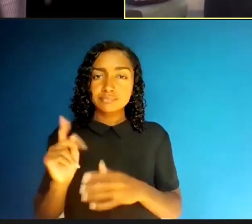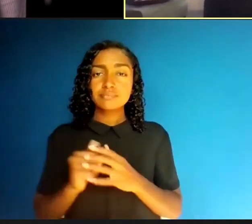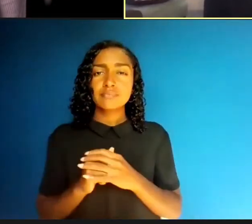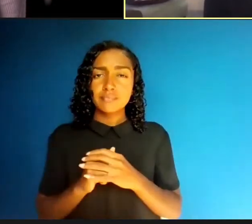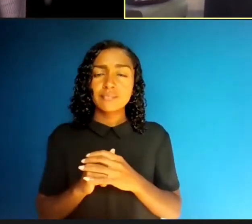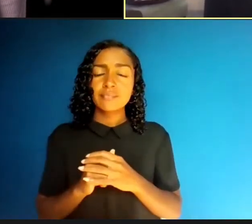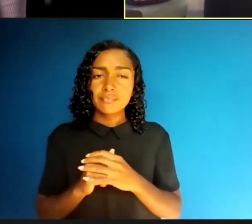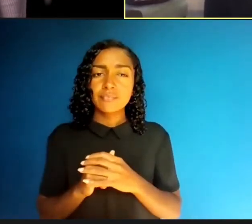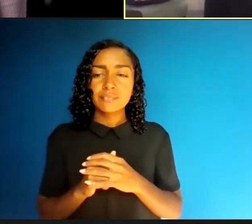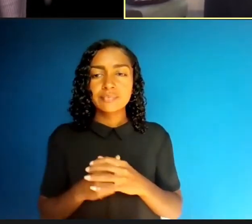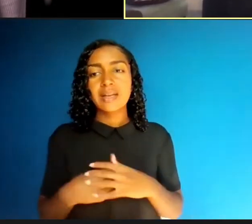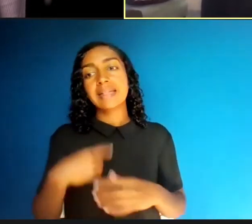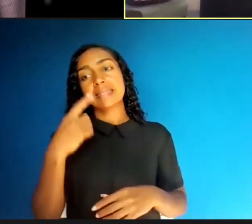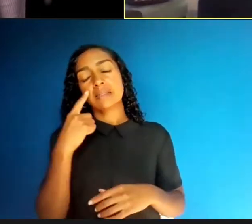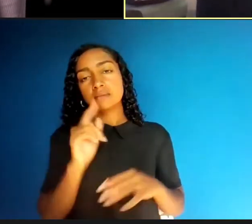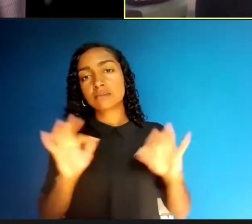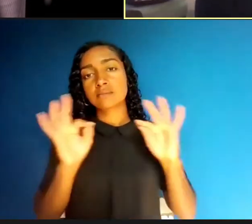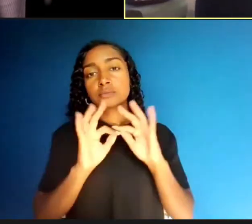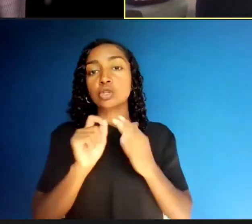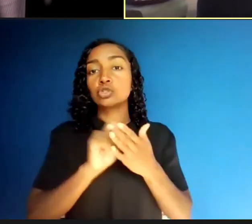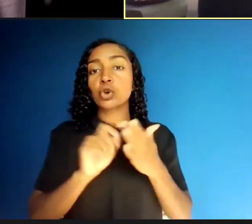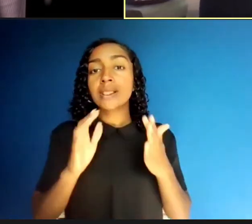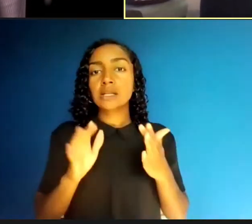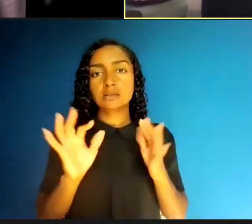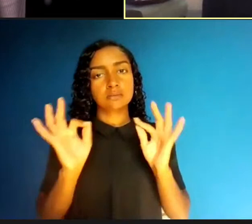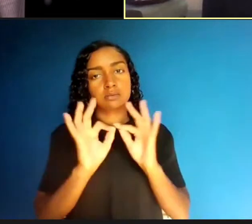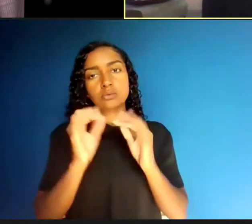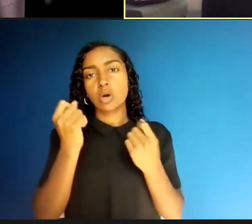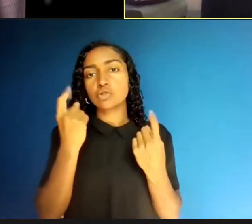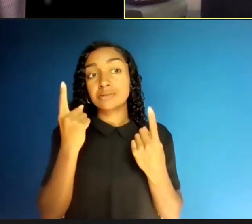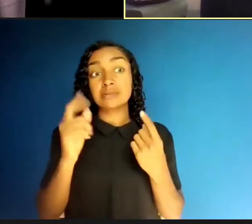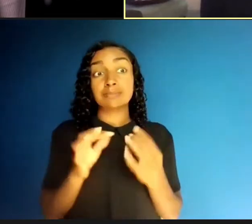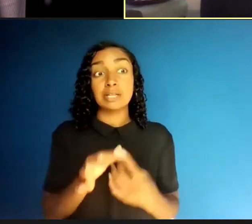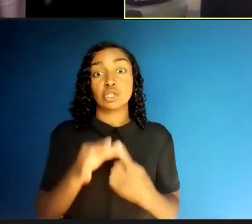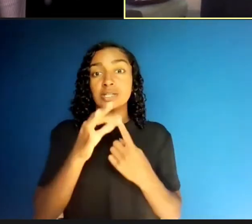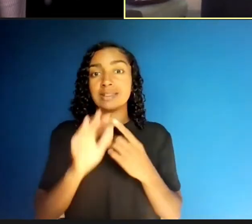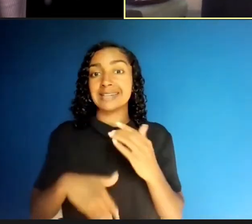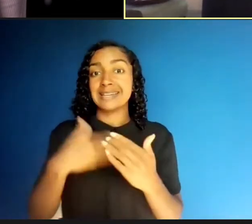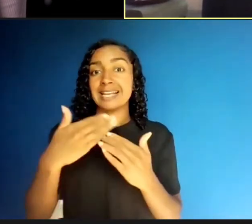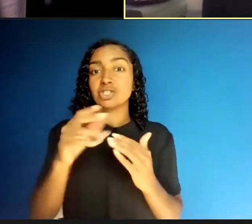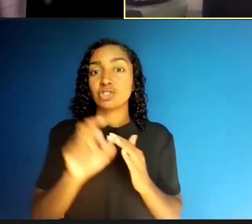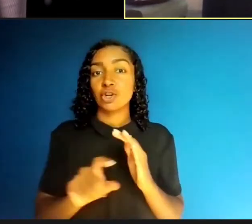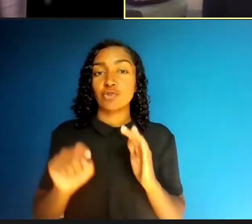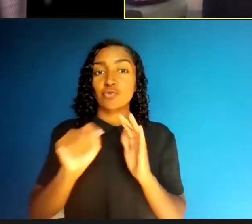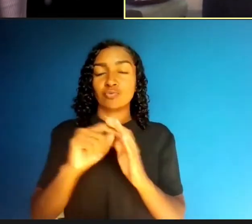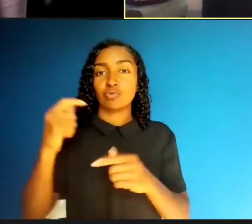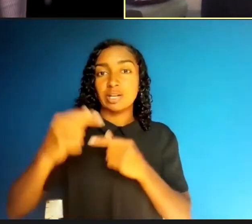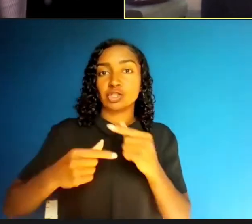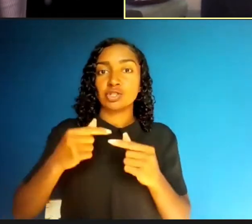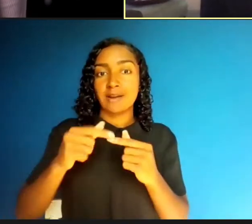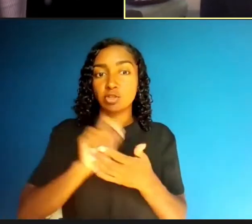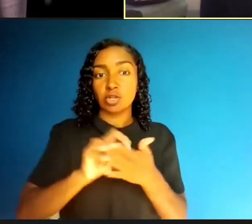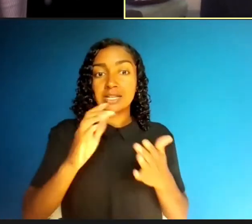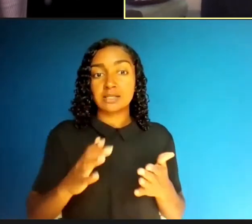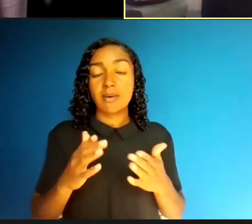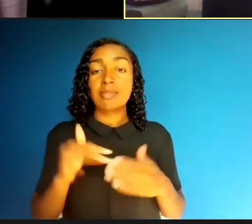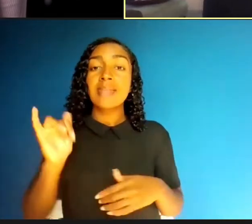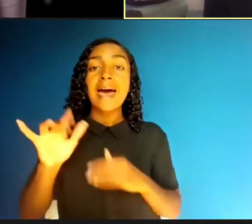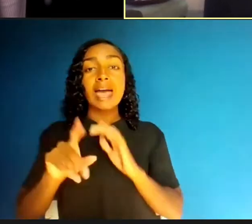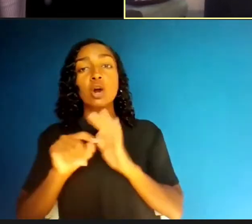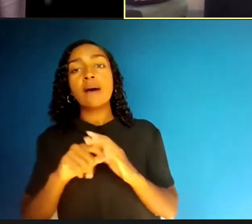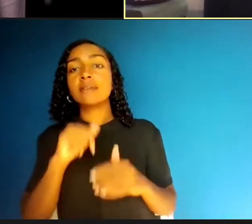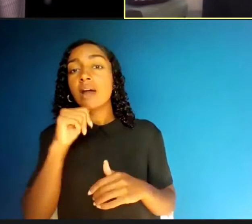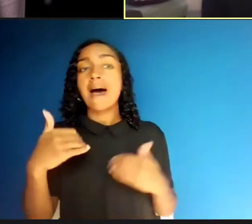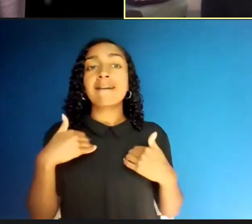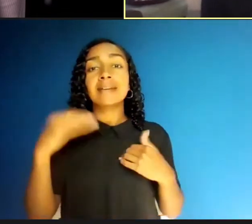journalists have to understand, especially the next generation of journalism, that the era of not having an opinion or not telling the truth as you see it